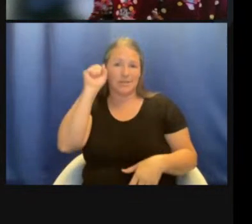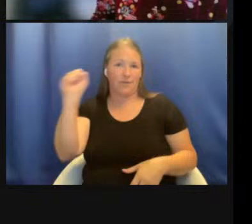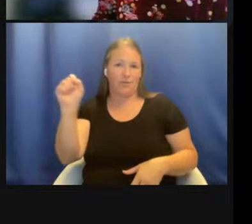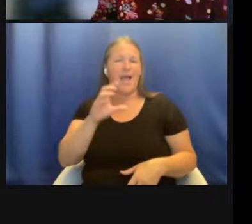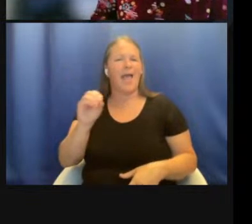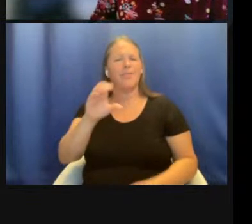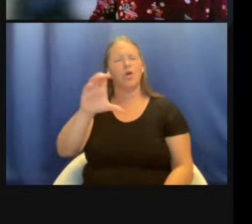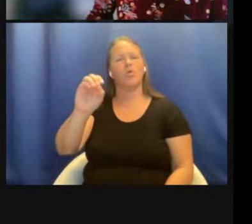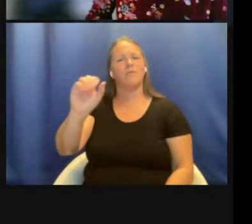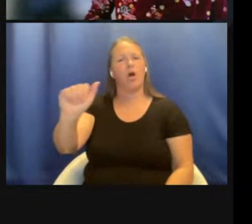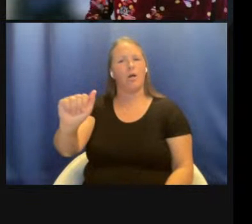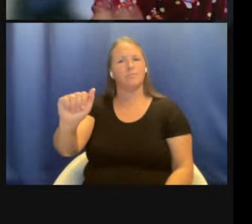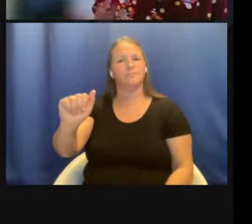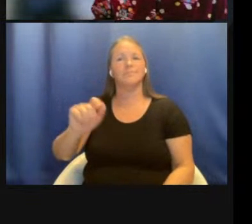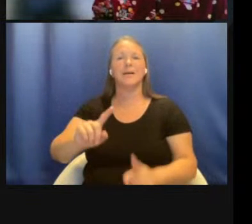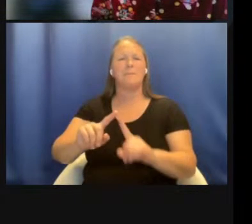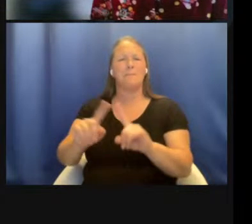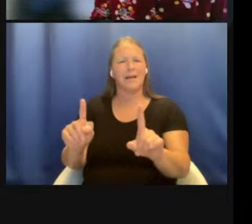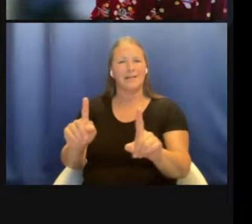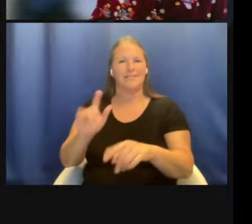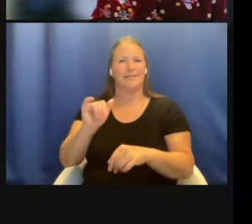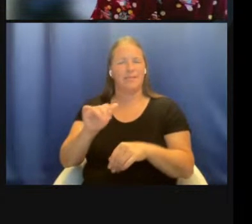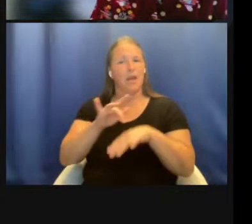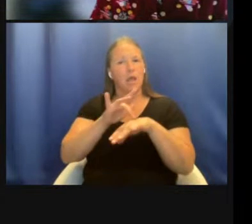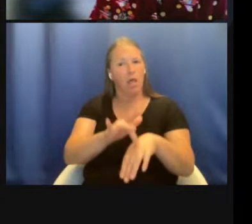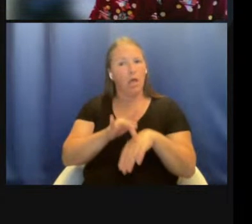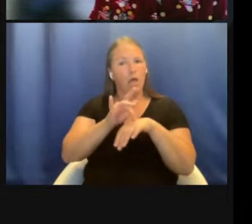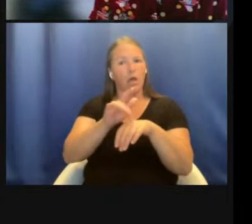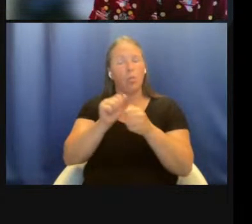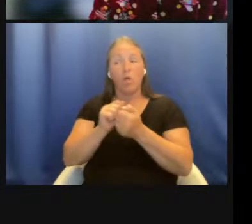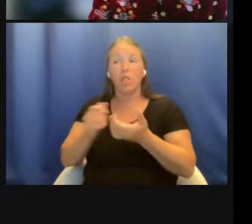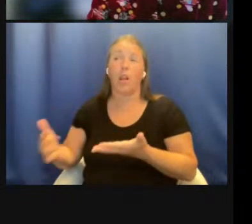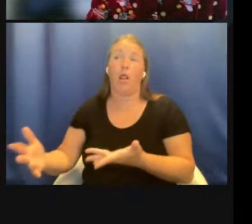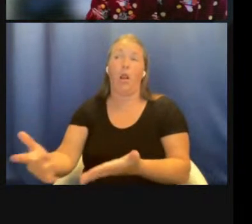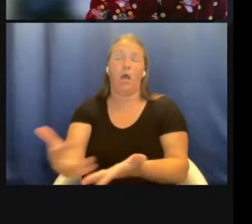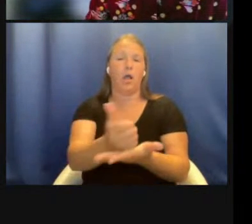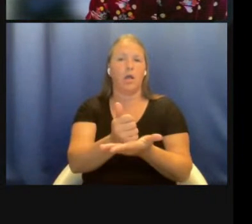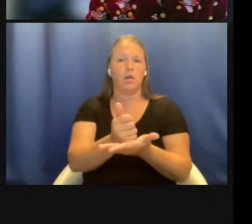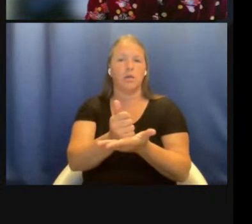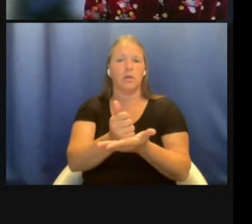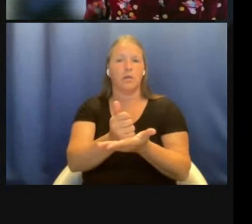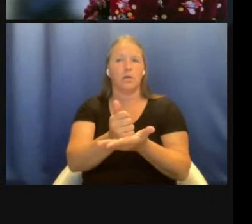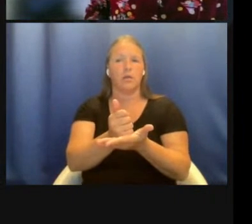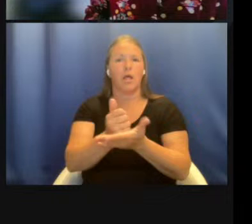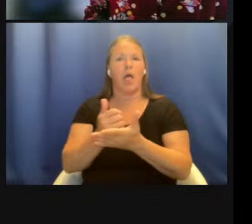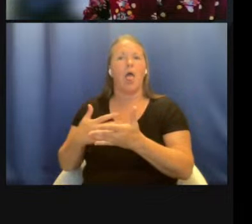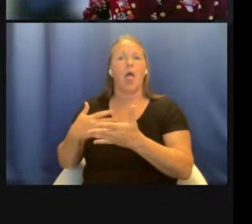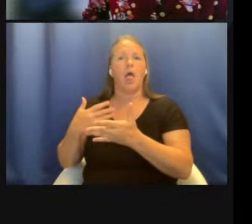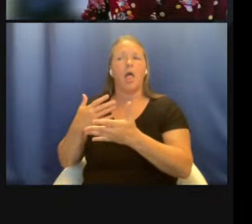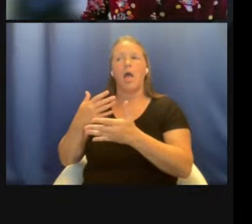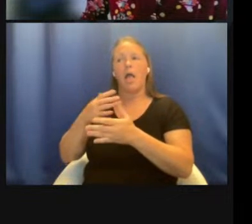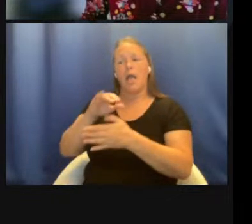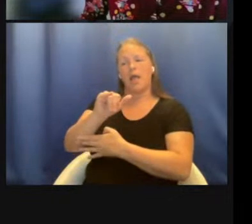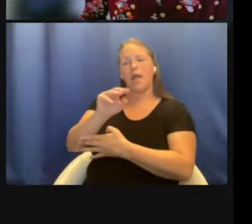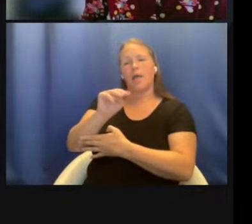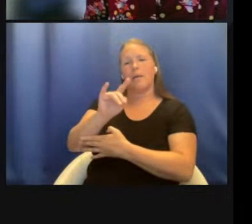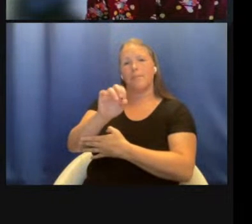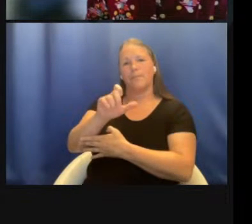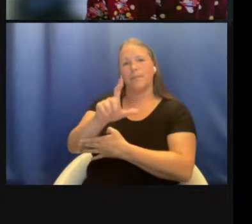yet, this obsession with collecting the remnants of an imperial past, here a